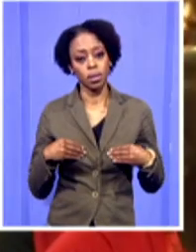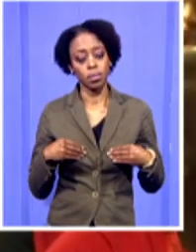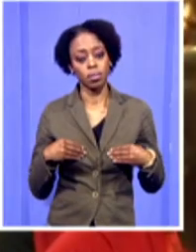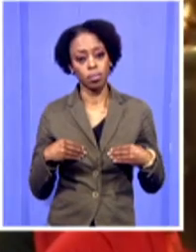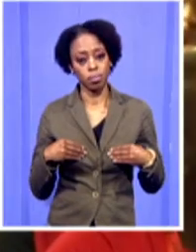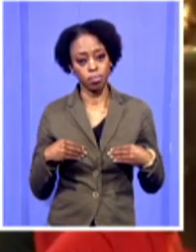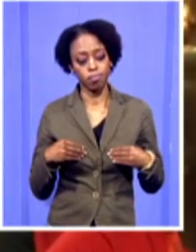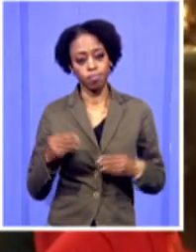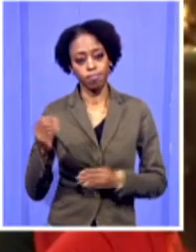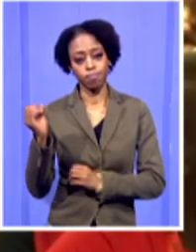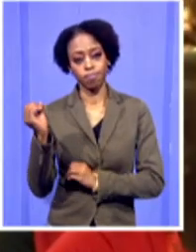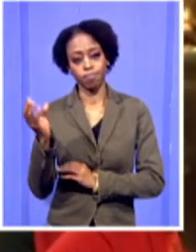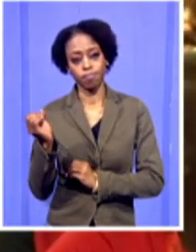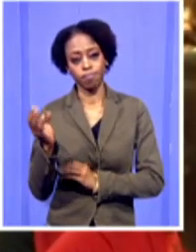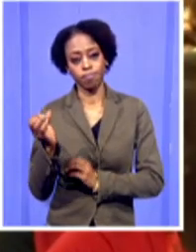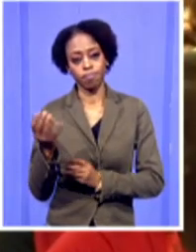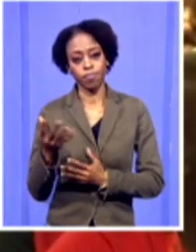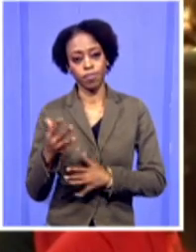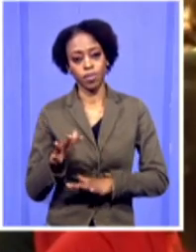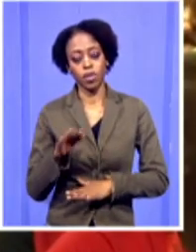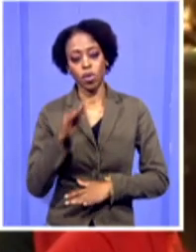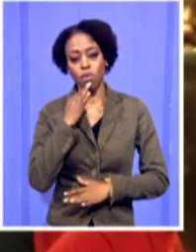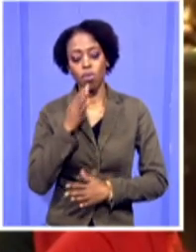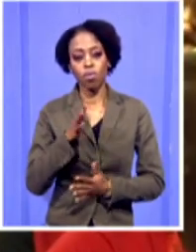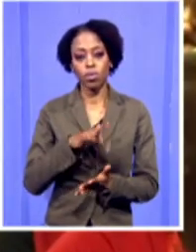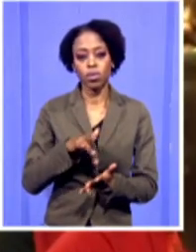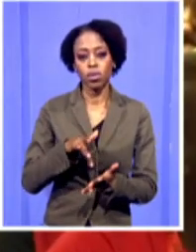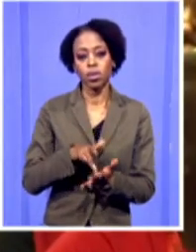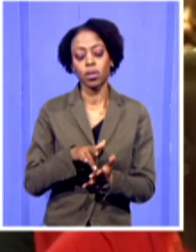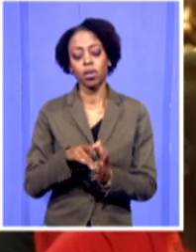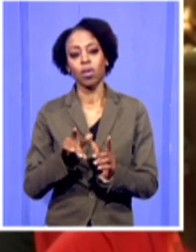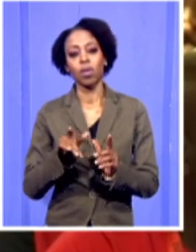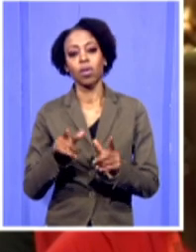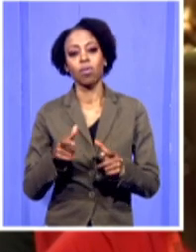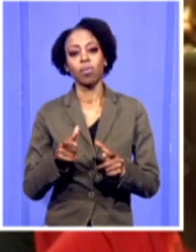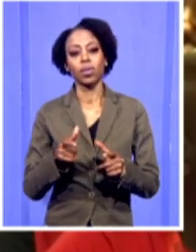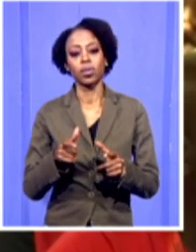the presentation made by the Central Committee,